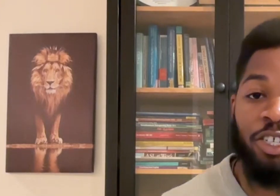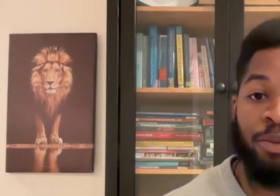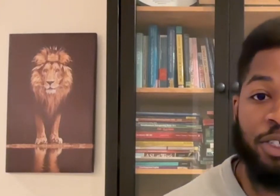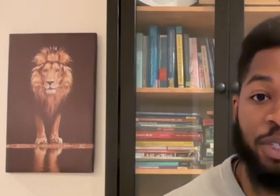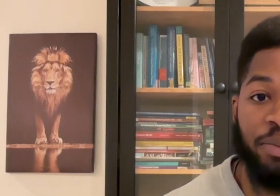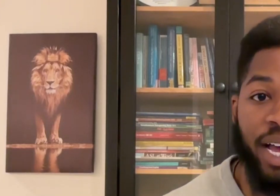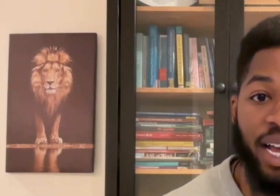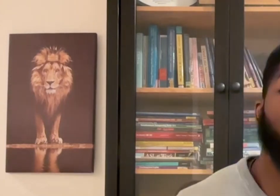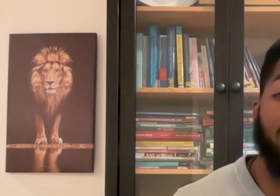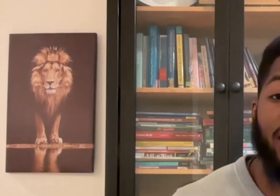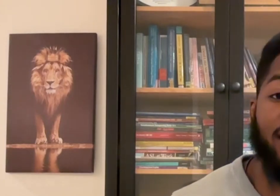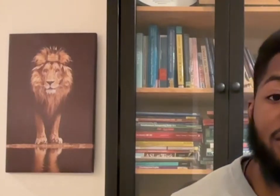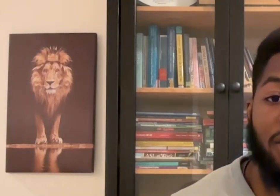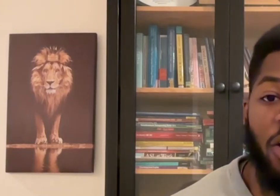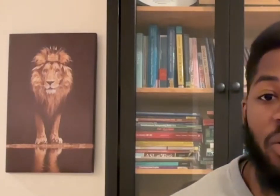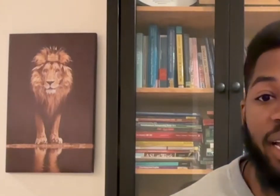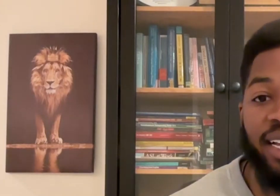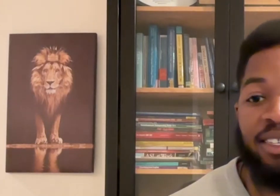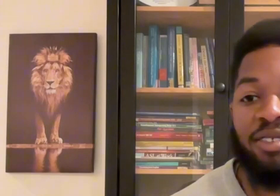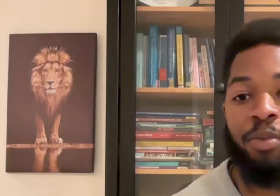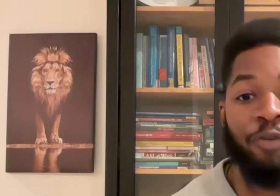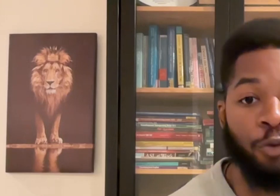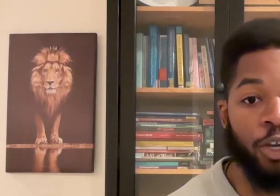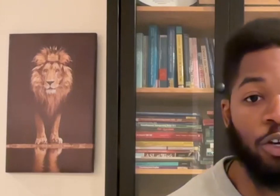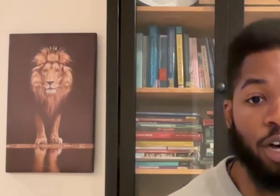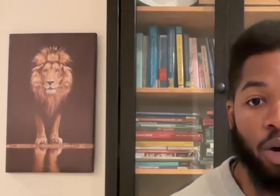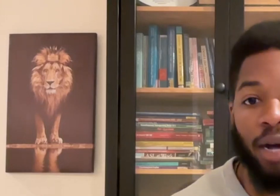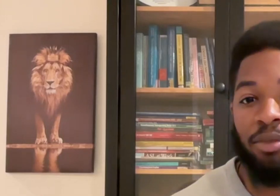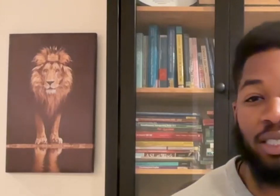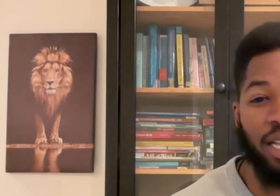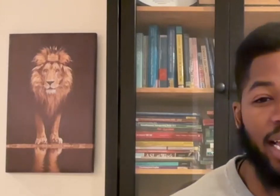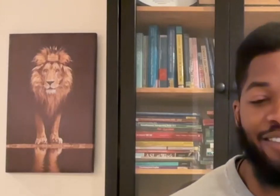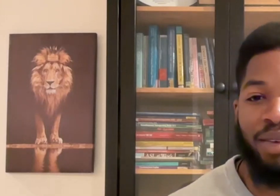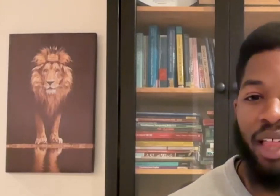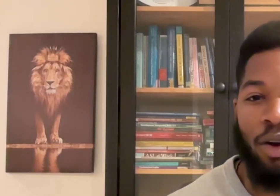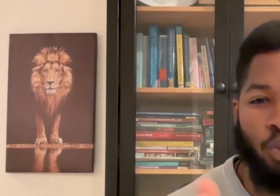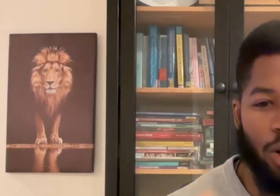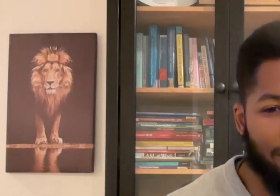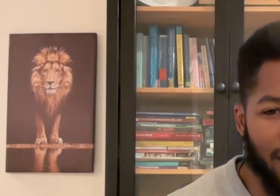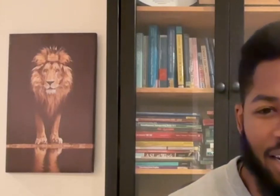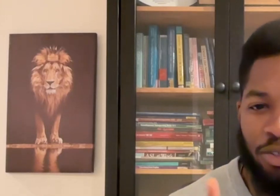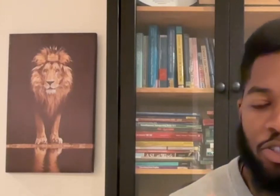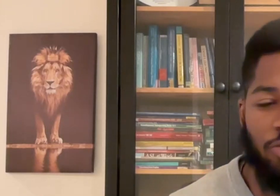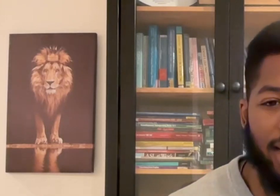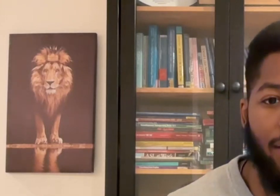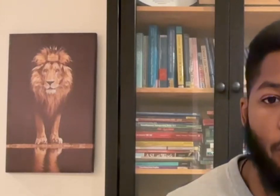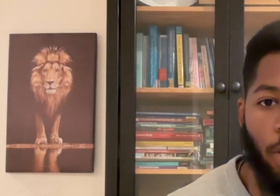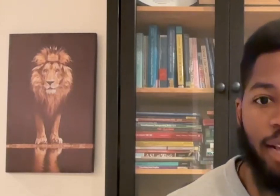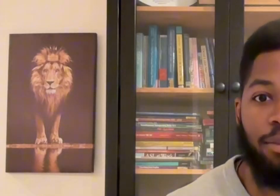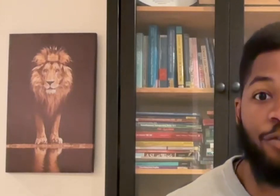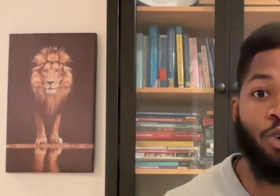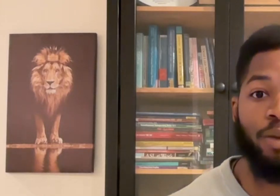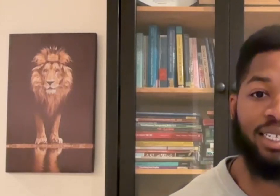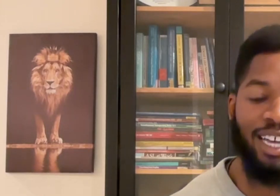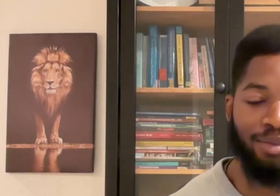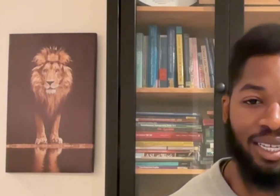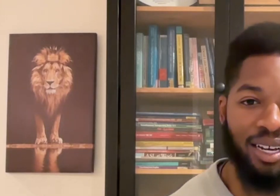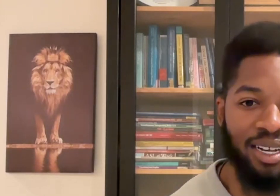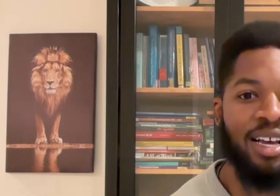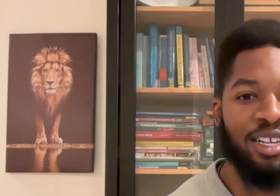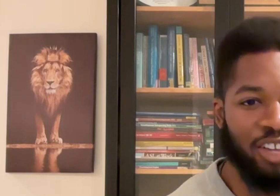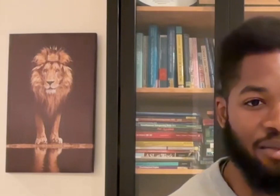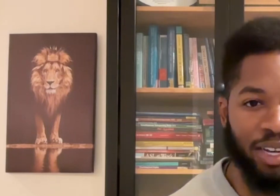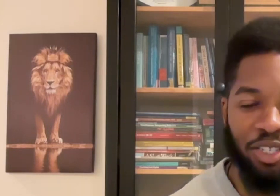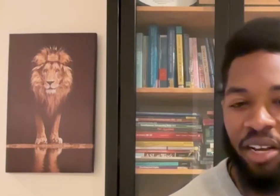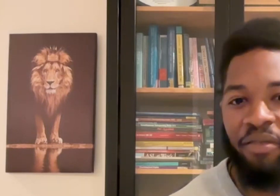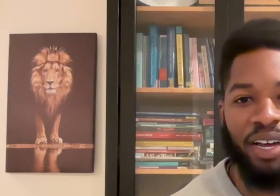let me know interpreter switch back. One thing to know is before you go up, just like give me like a 1 minute or 2 minute warning before my time is